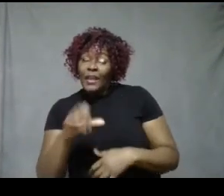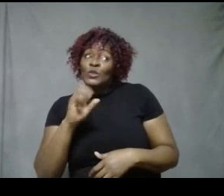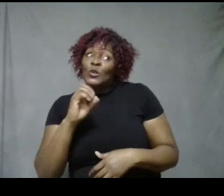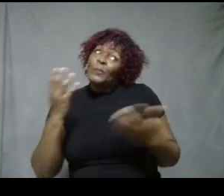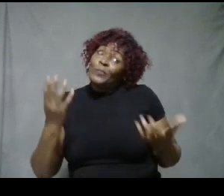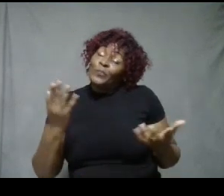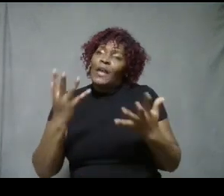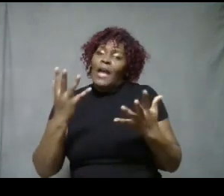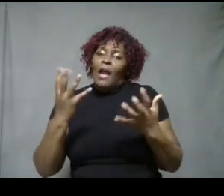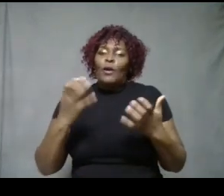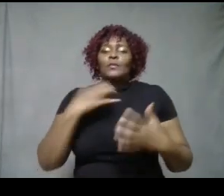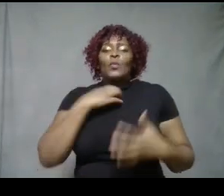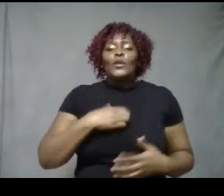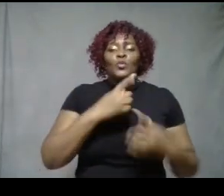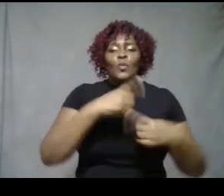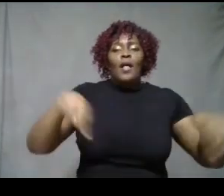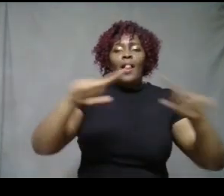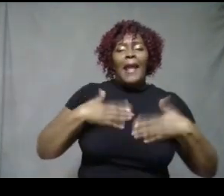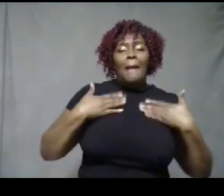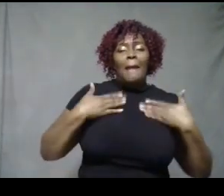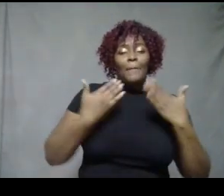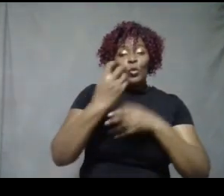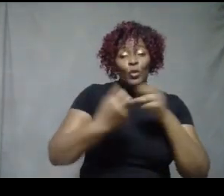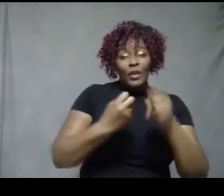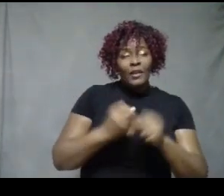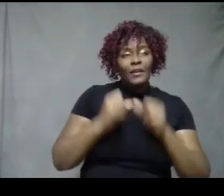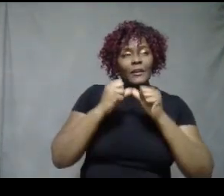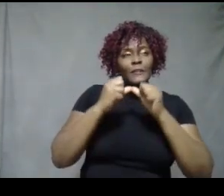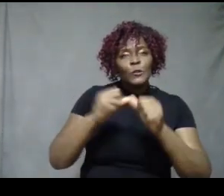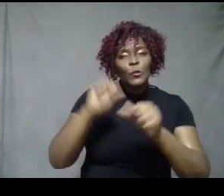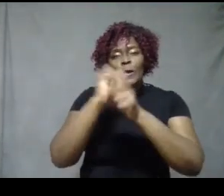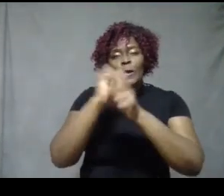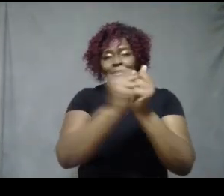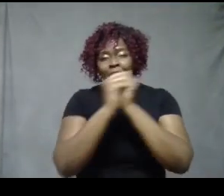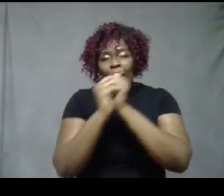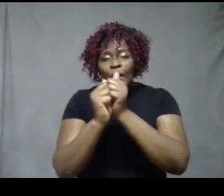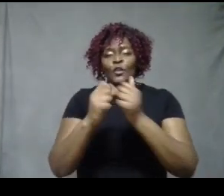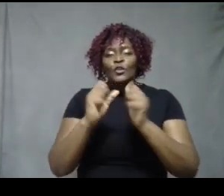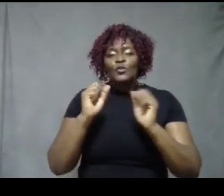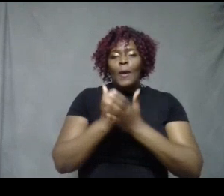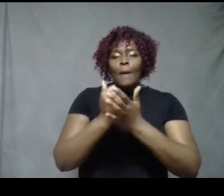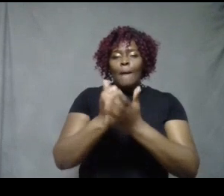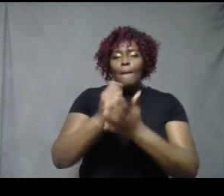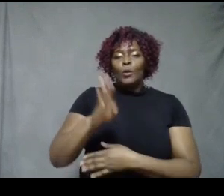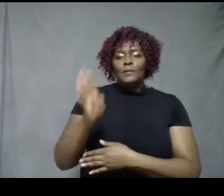keep striving to make Boynton Beach a better place to work, live, and play.